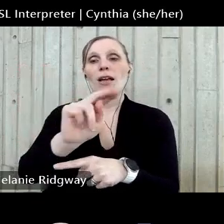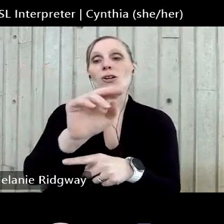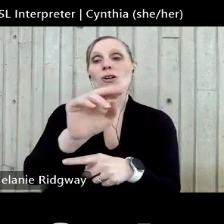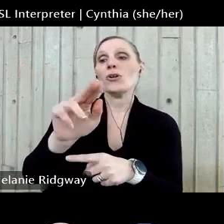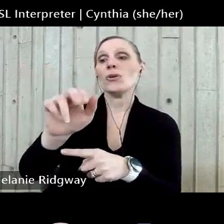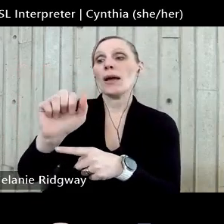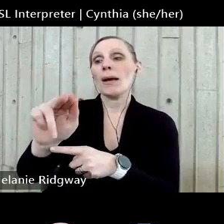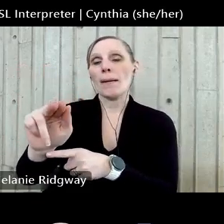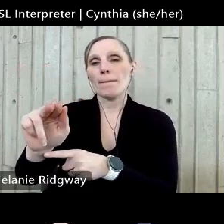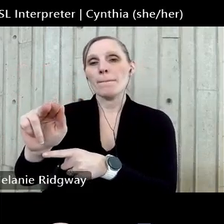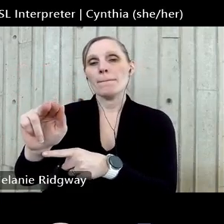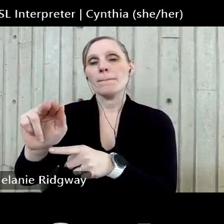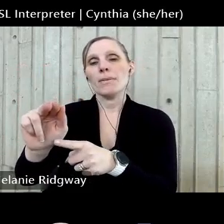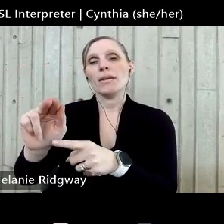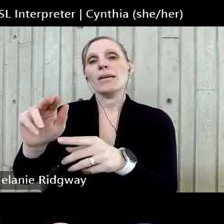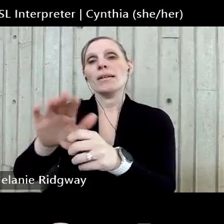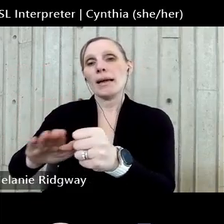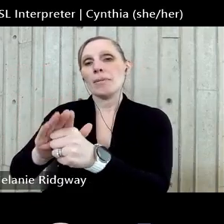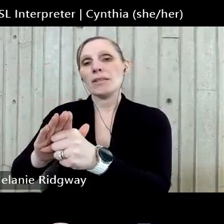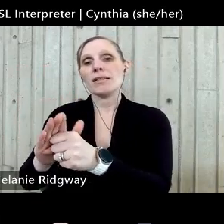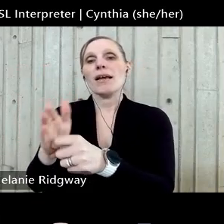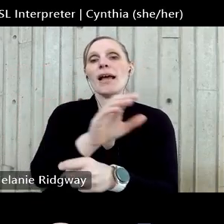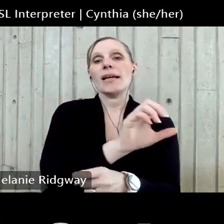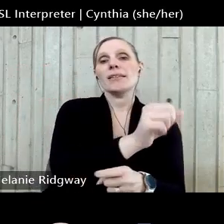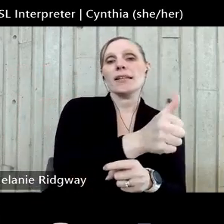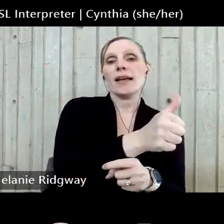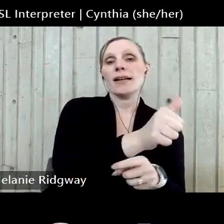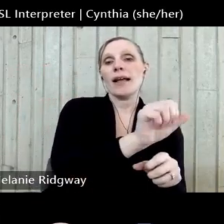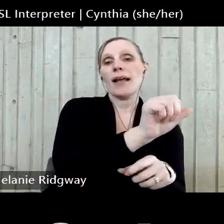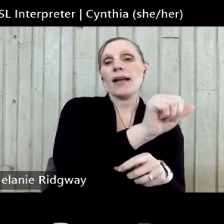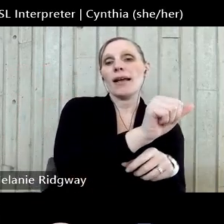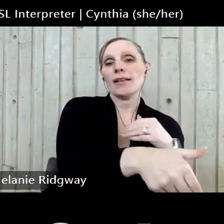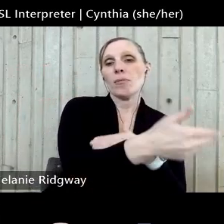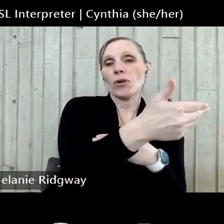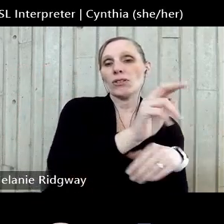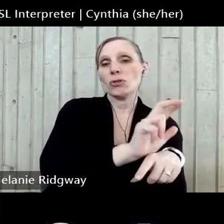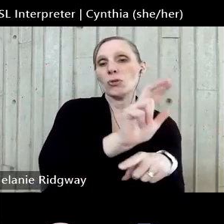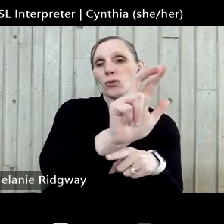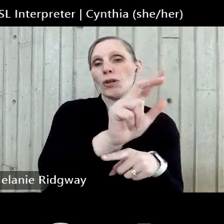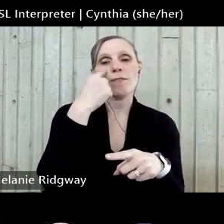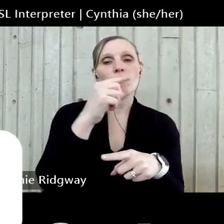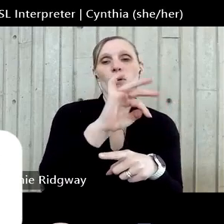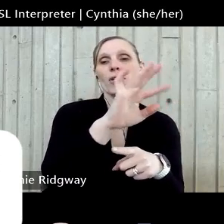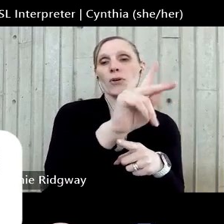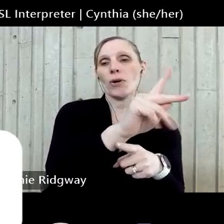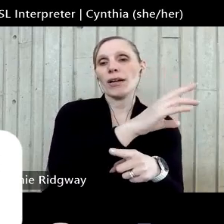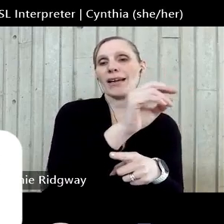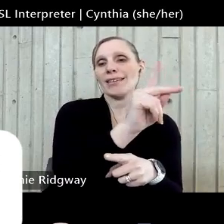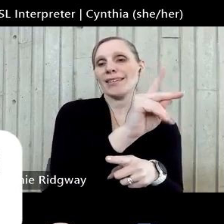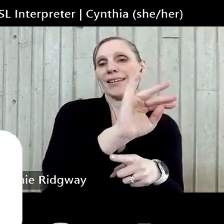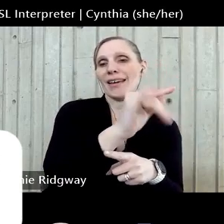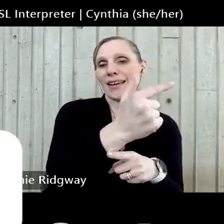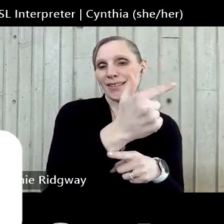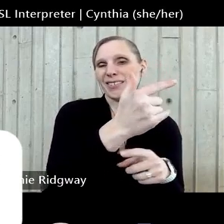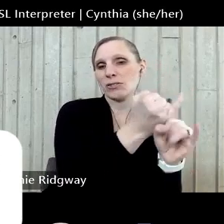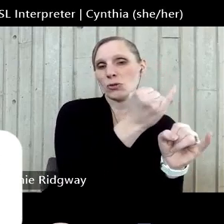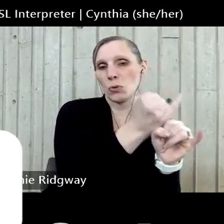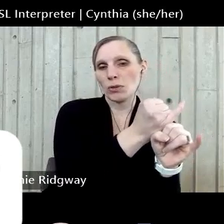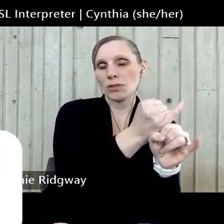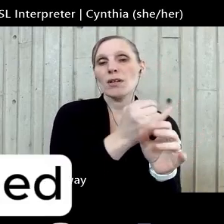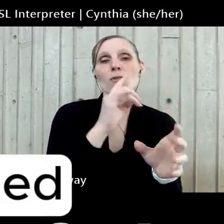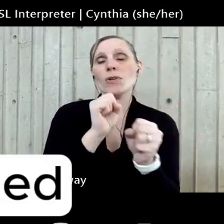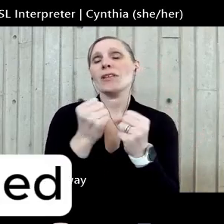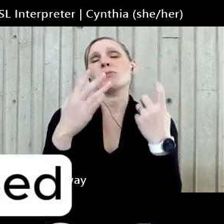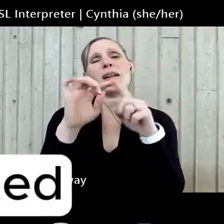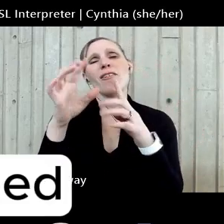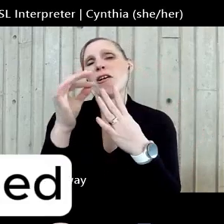and Wednesdays from 10 a.m. to 3 p.m. at our York and King campuses. So we really like to make as many options